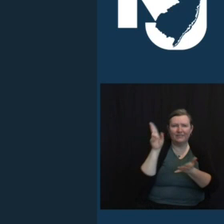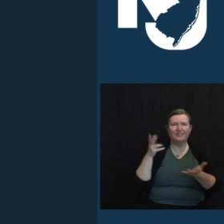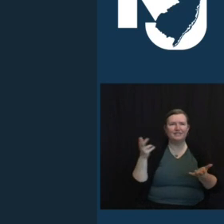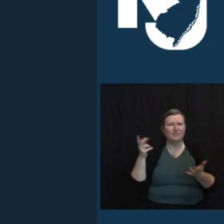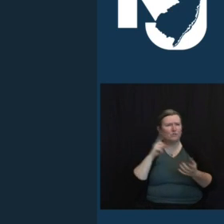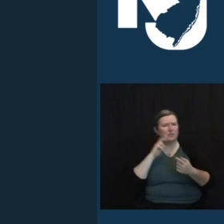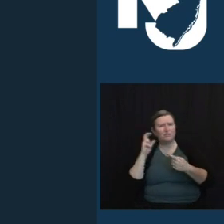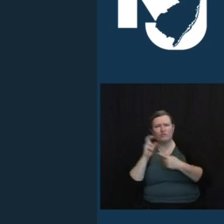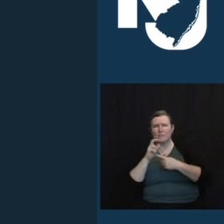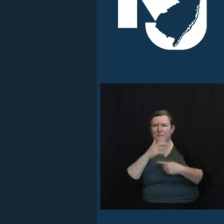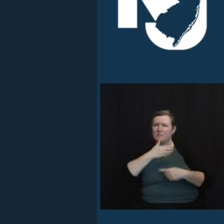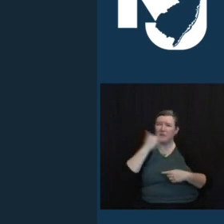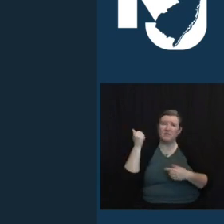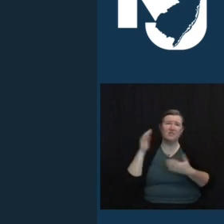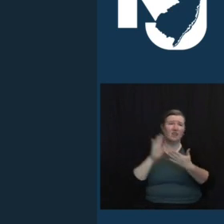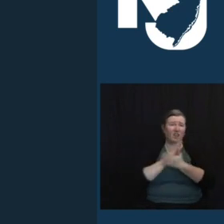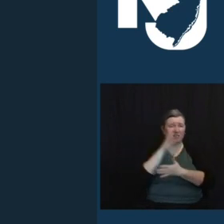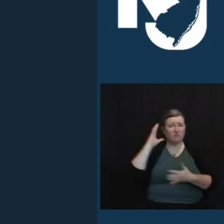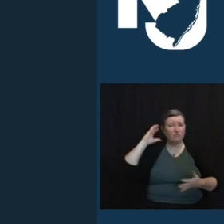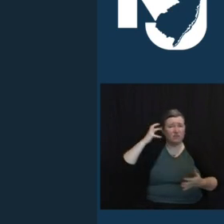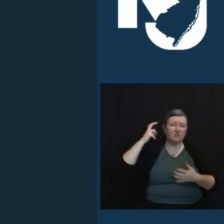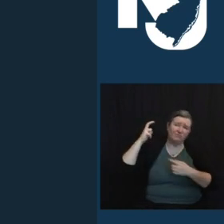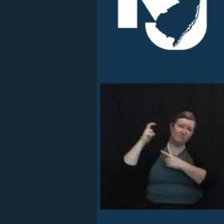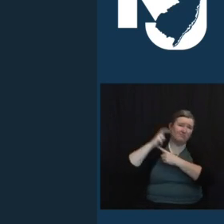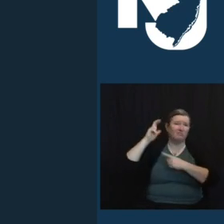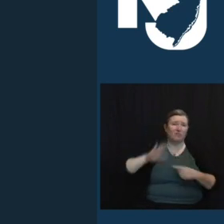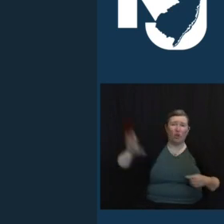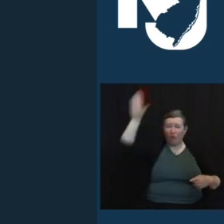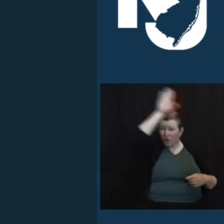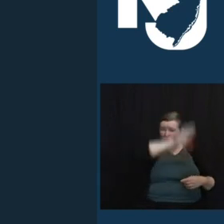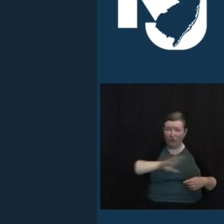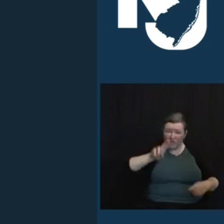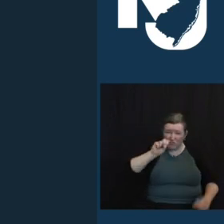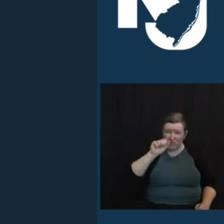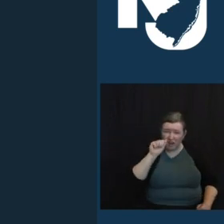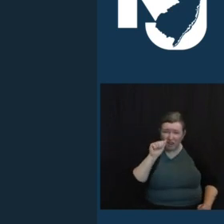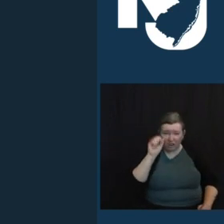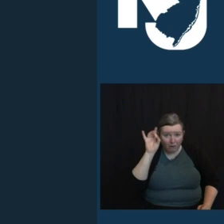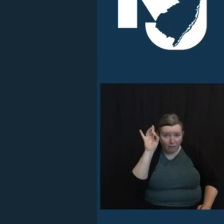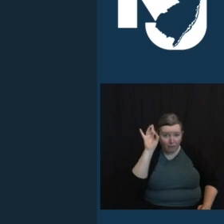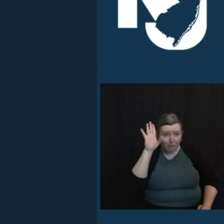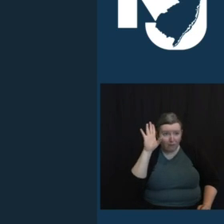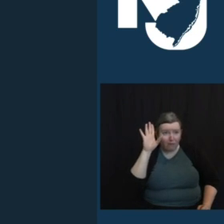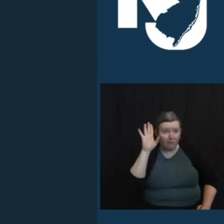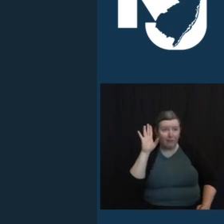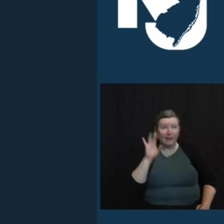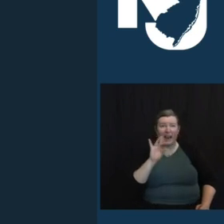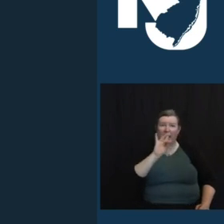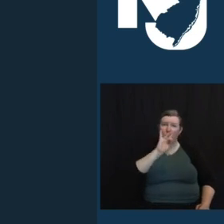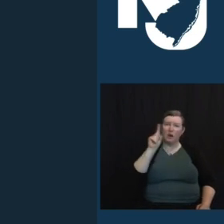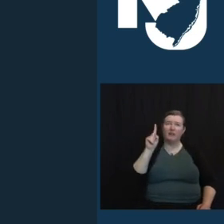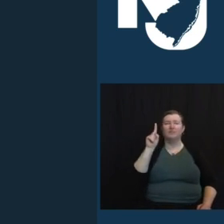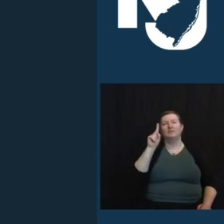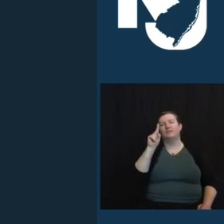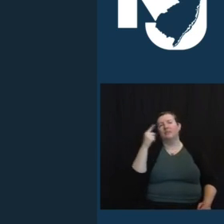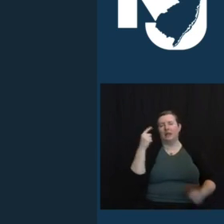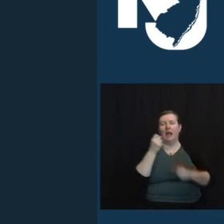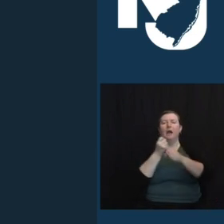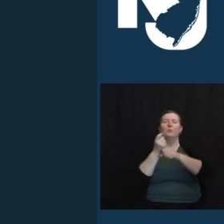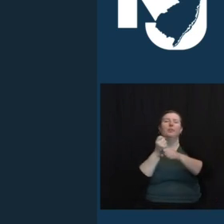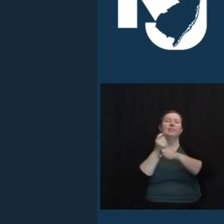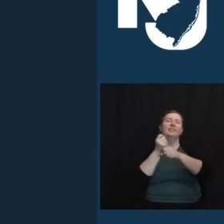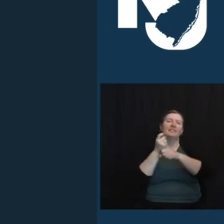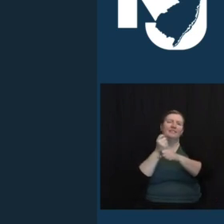radio station in the entire United States at the 81st Annual Intercollegiate Broadcasting System Media Conference